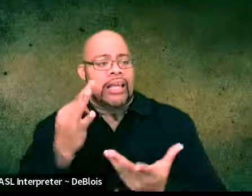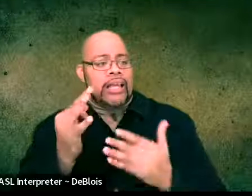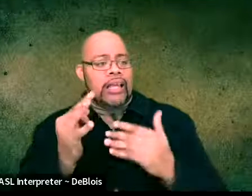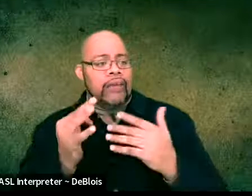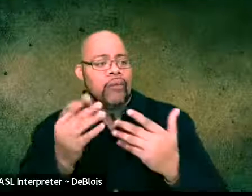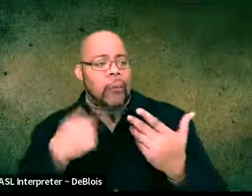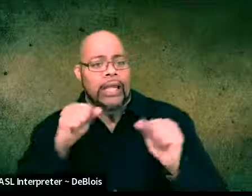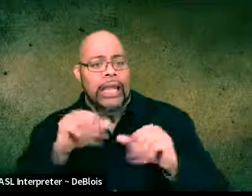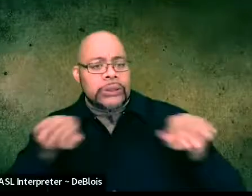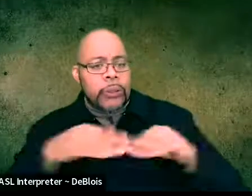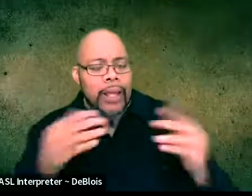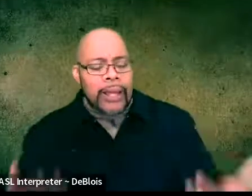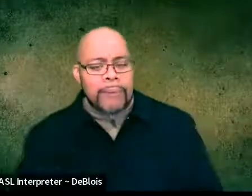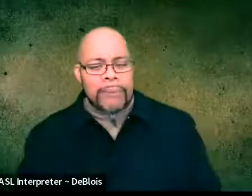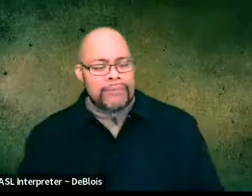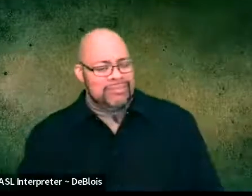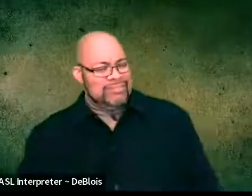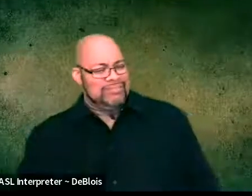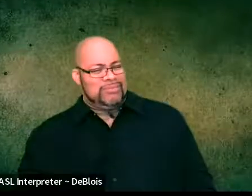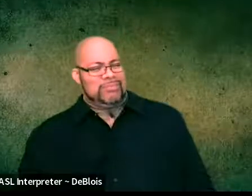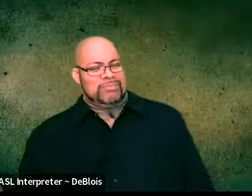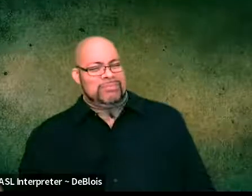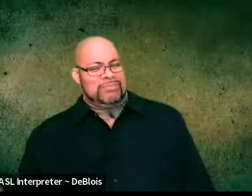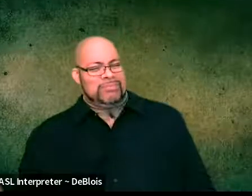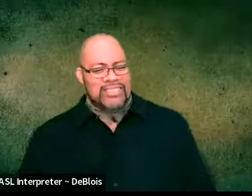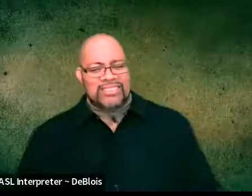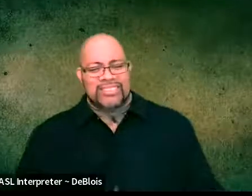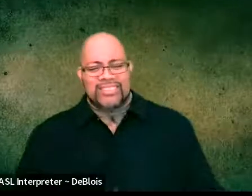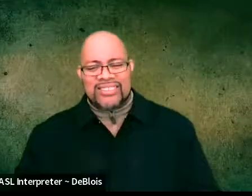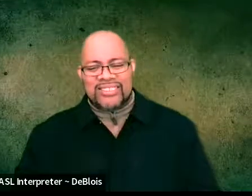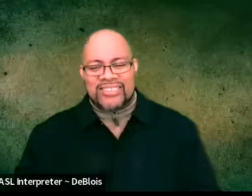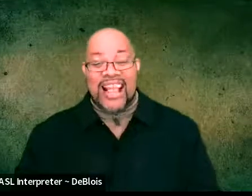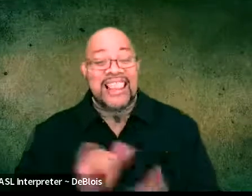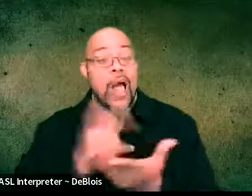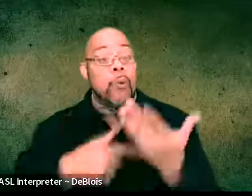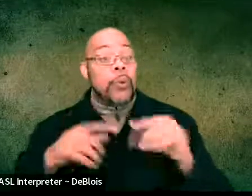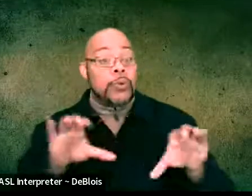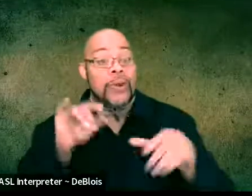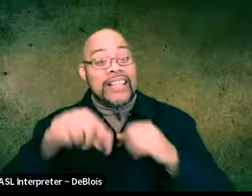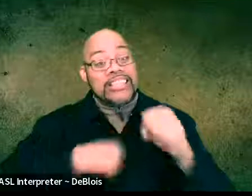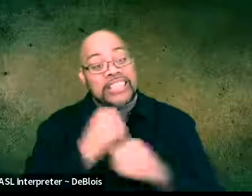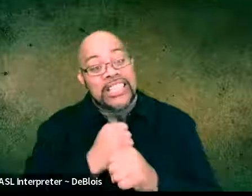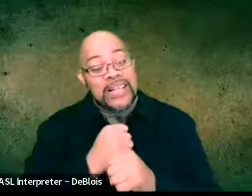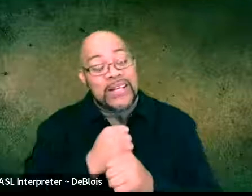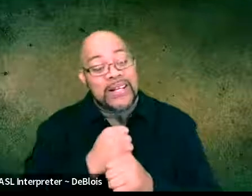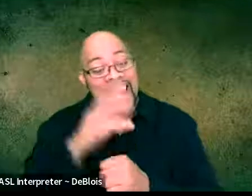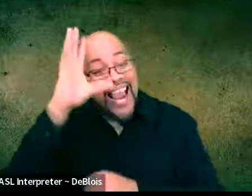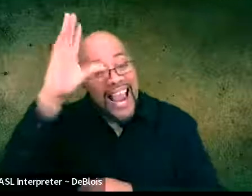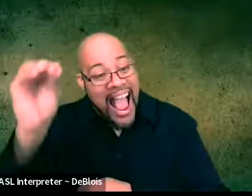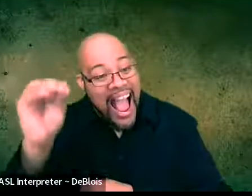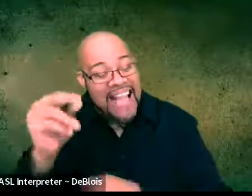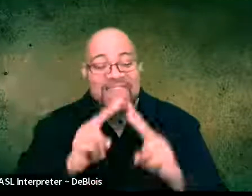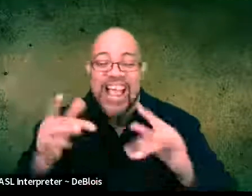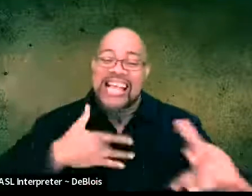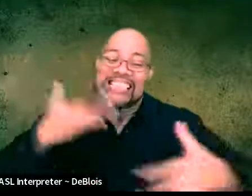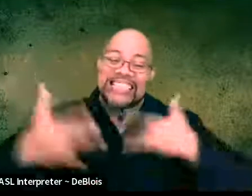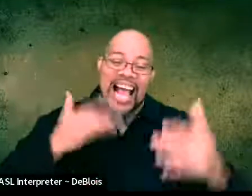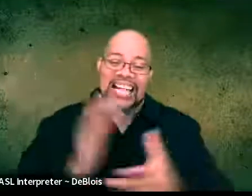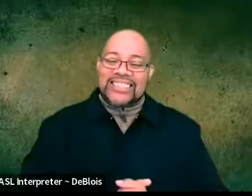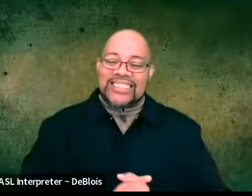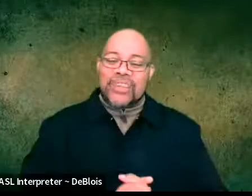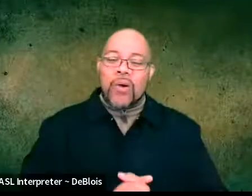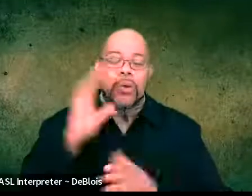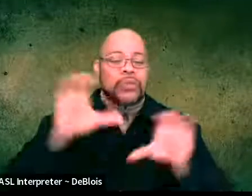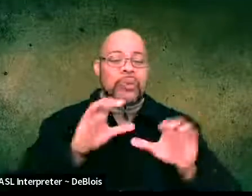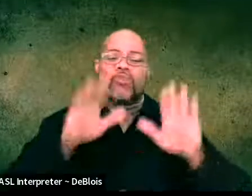that. It's like, why? So that's what we're doing this year, guys. I'm very excited. We're gonna